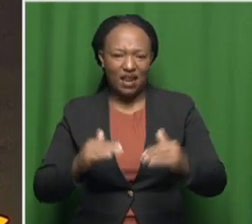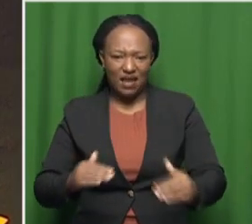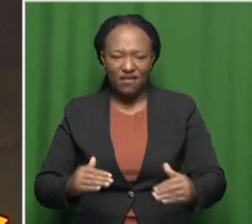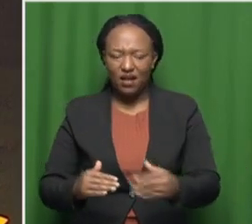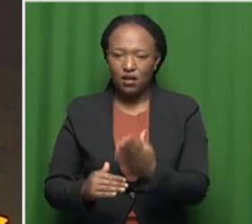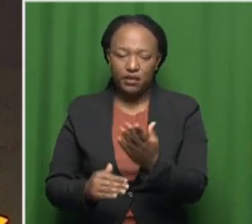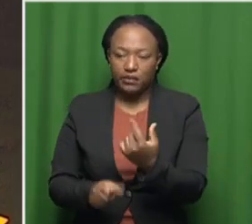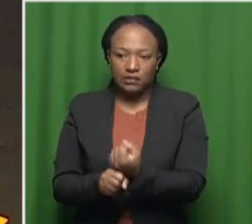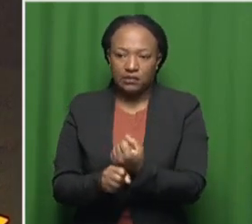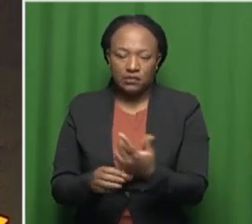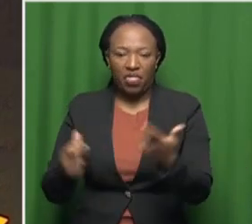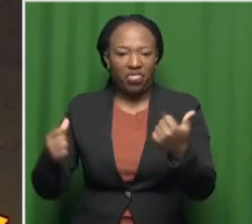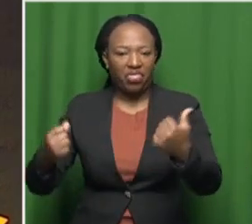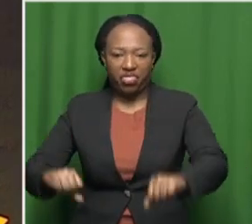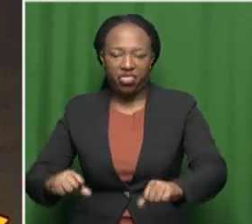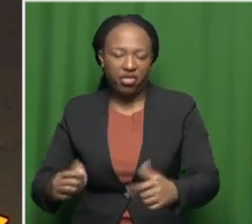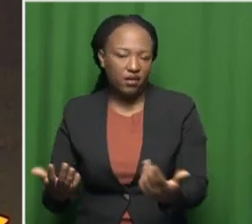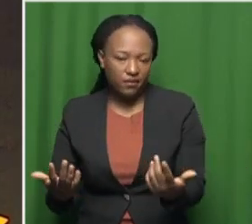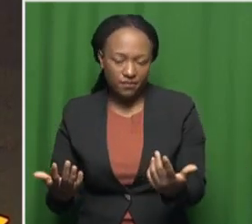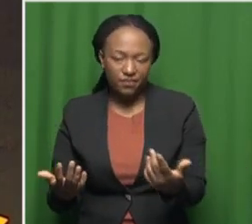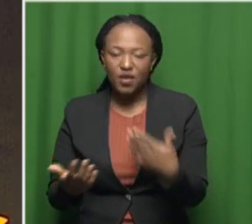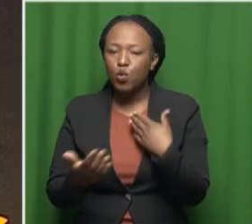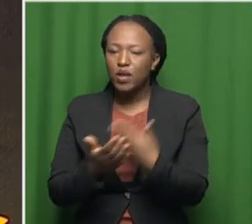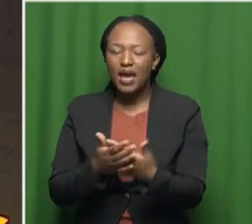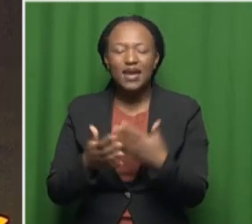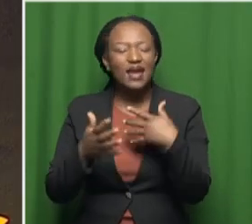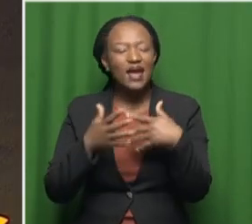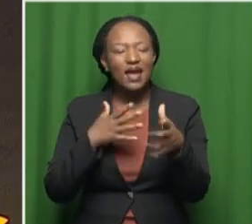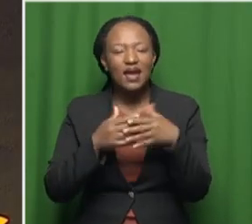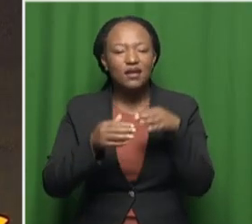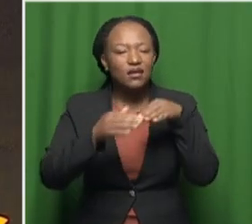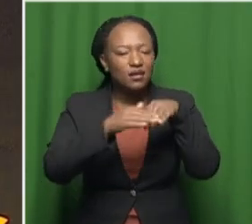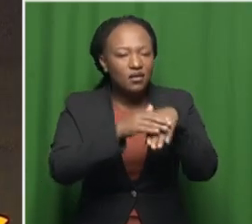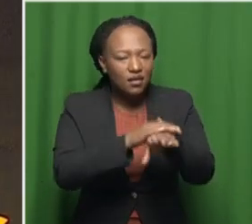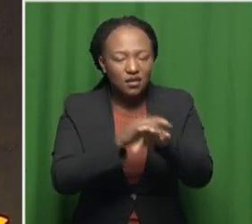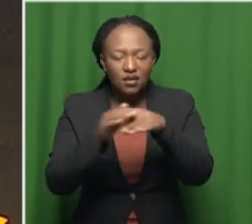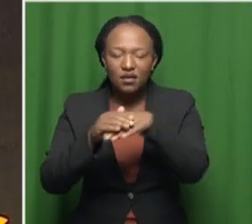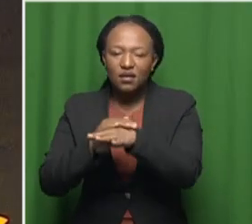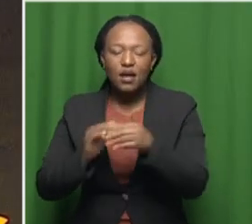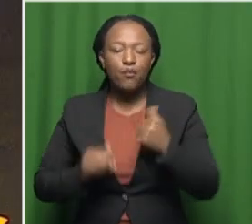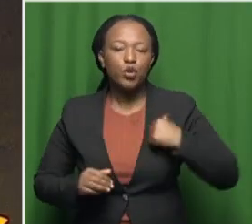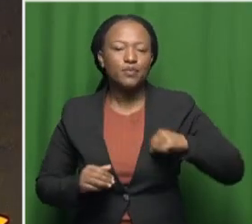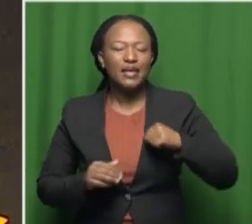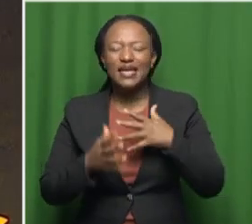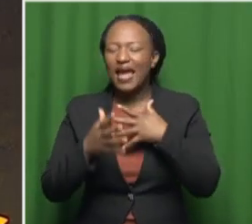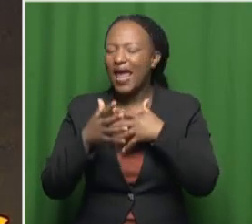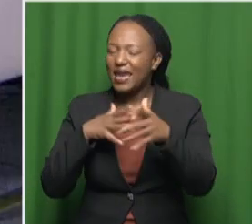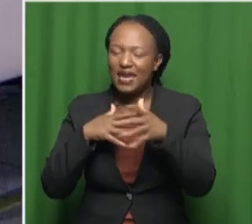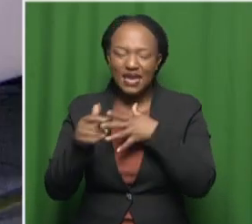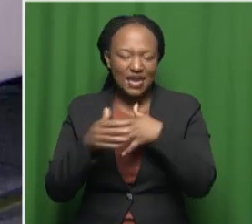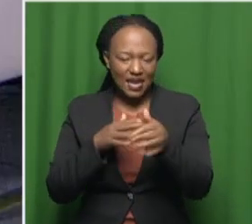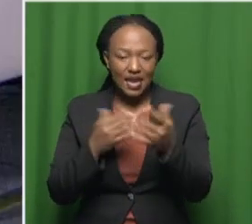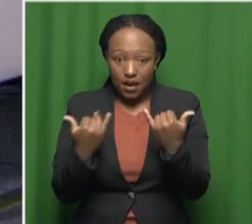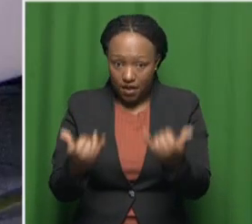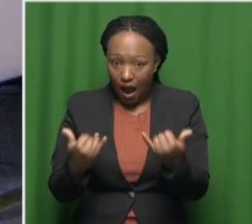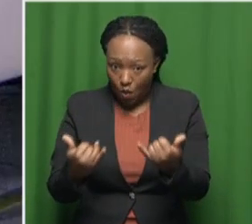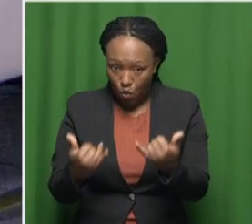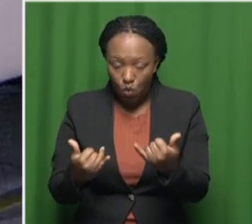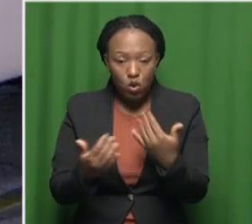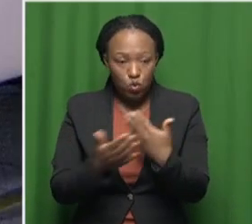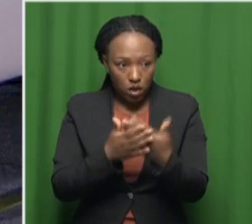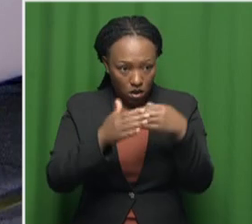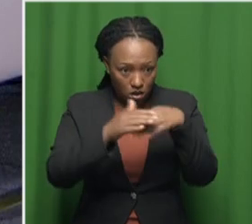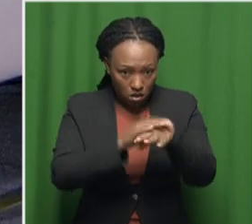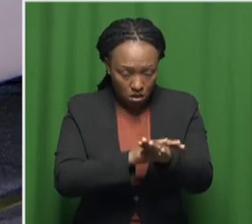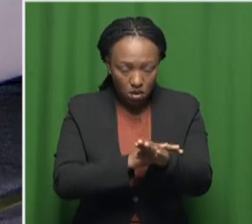dysfunctional. You can go to any municipality. I challenge you to go to any municipality right now and look at